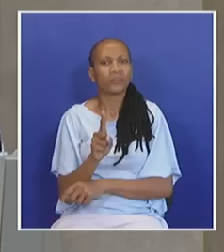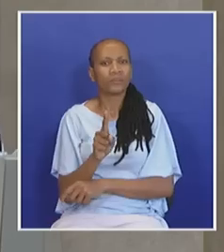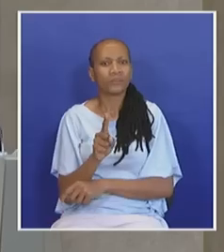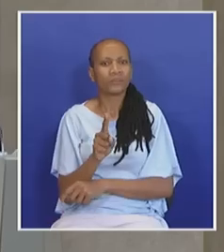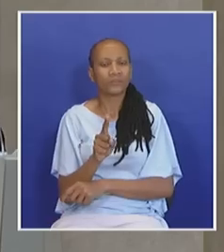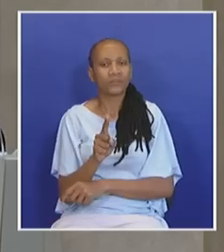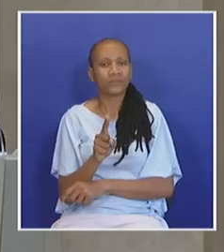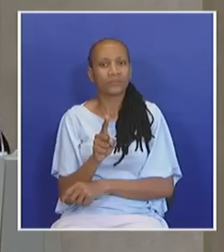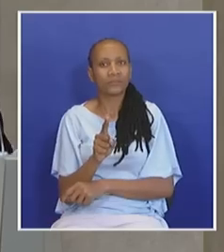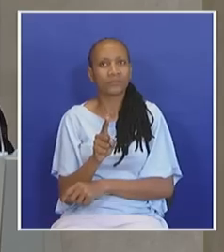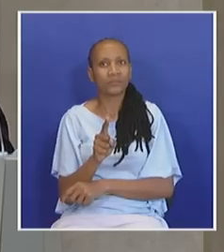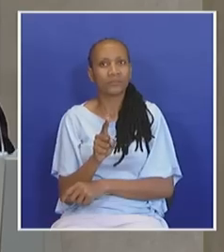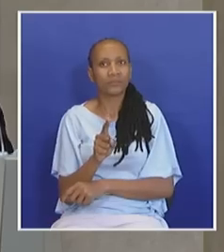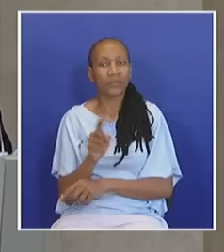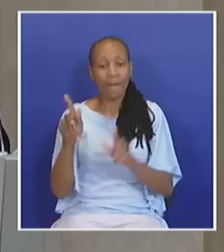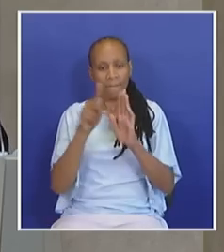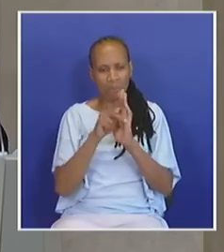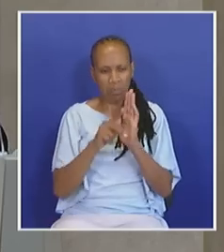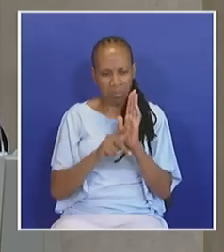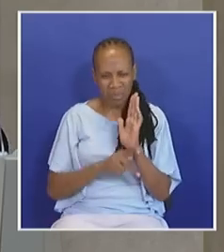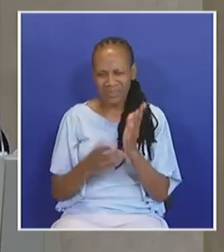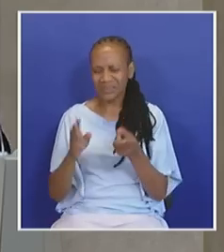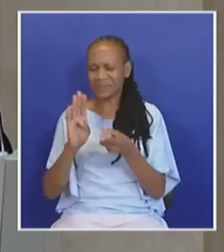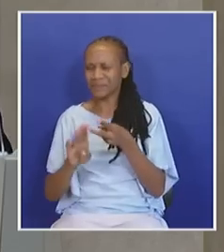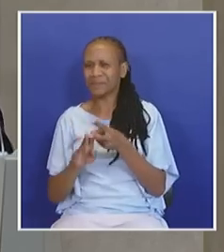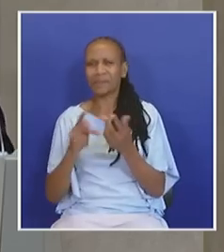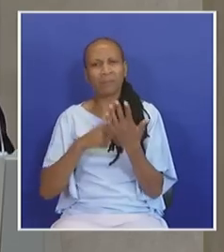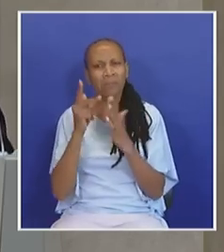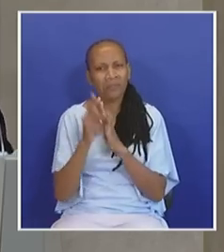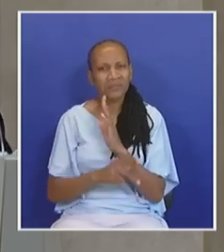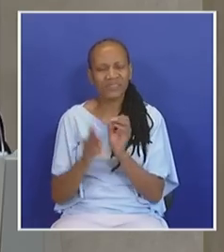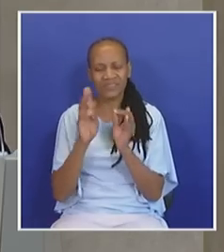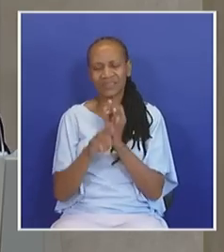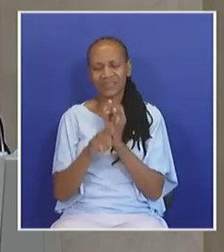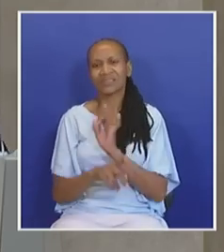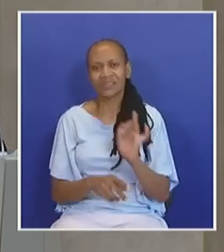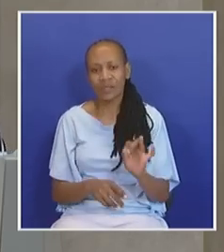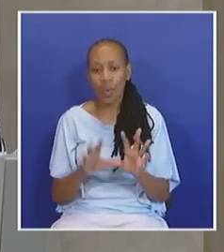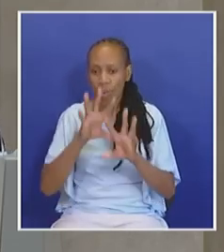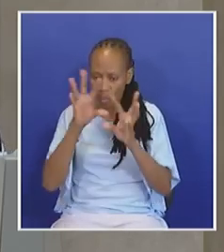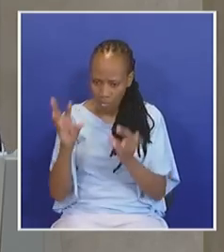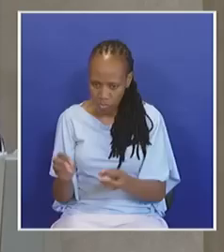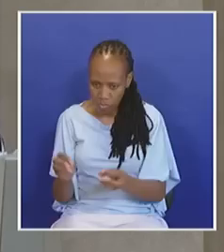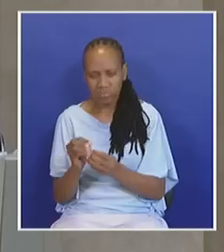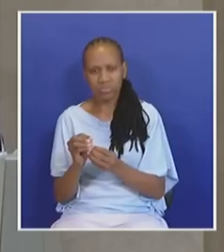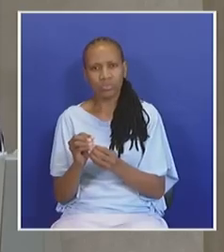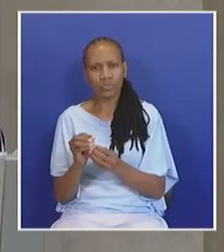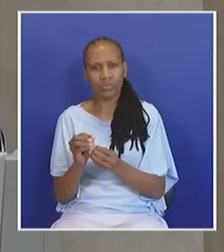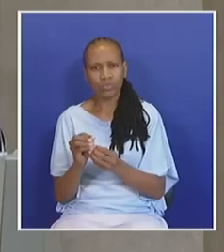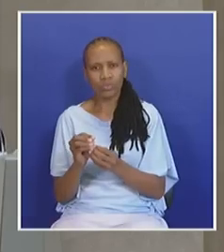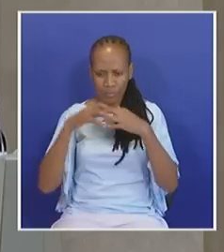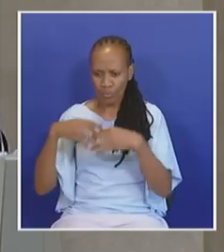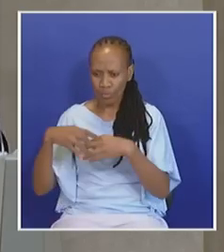architecture of the policies of the programs of government are dedicated towards eradicating